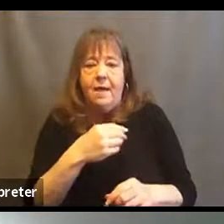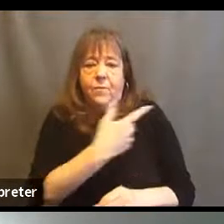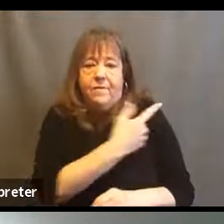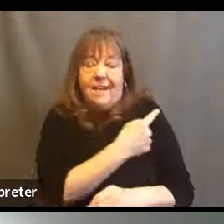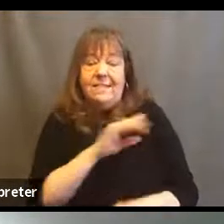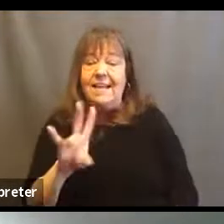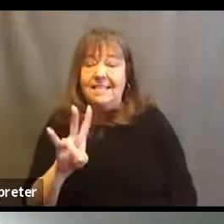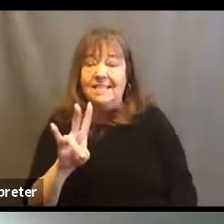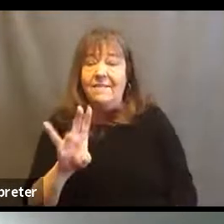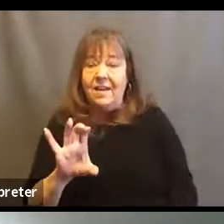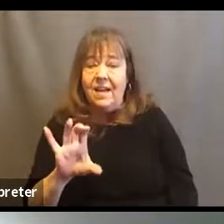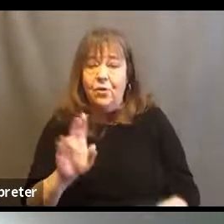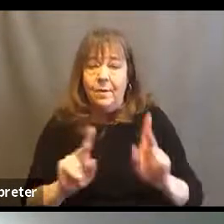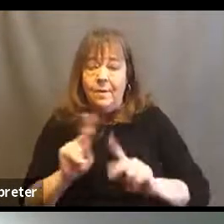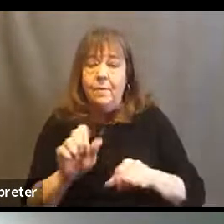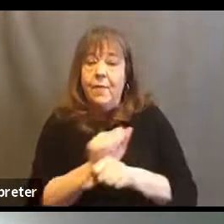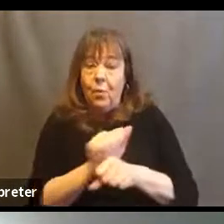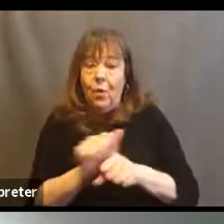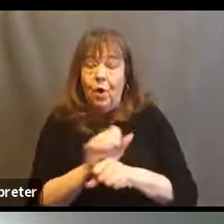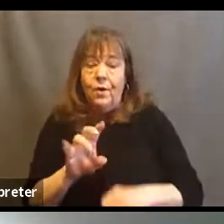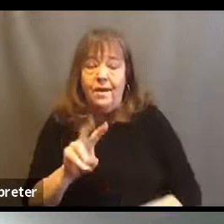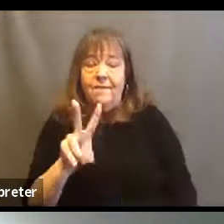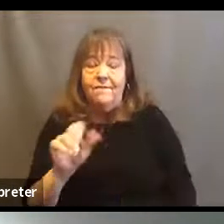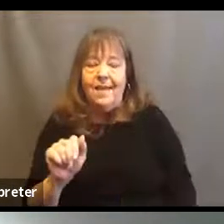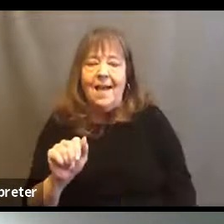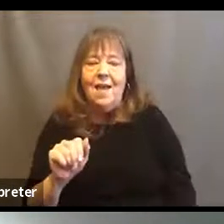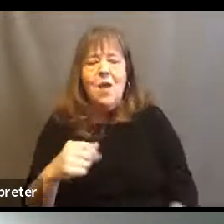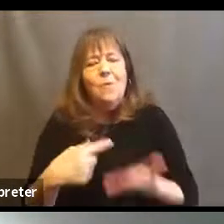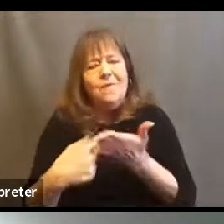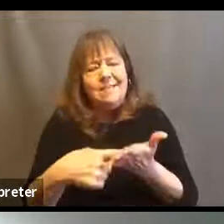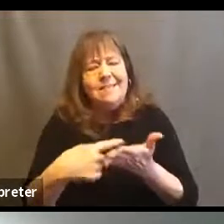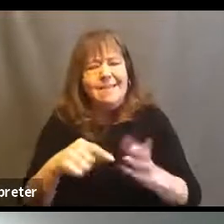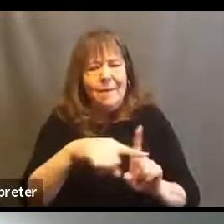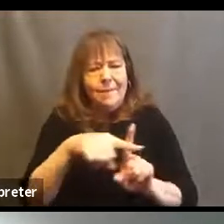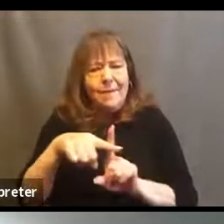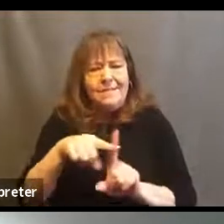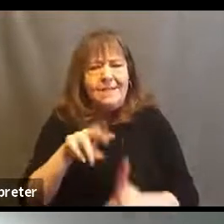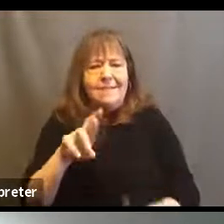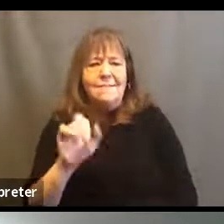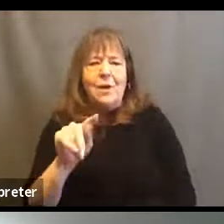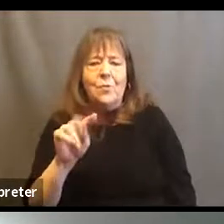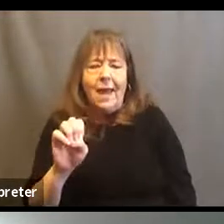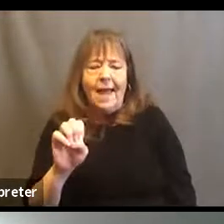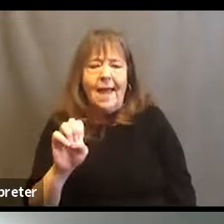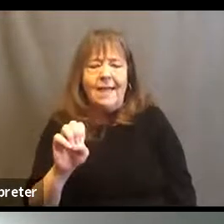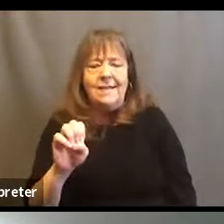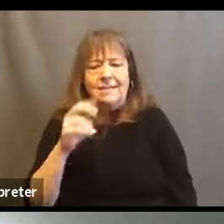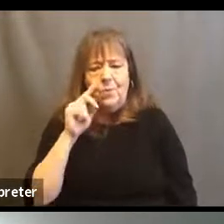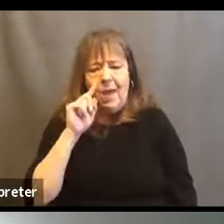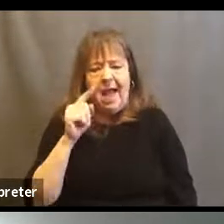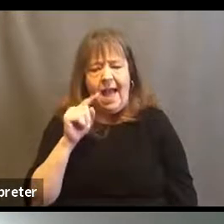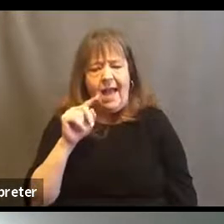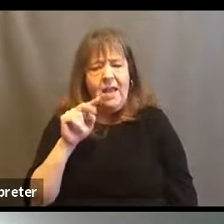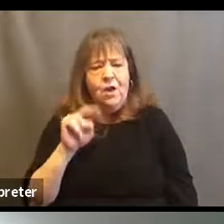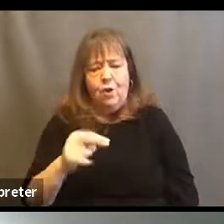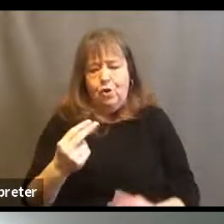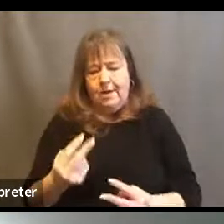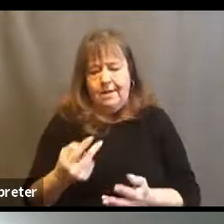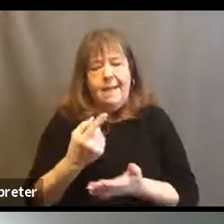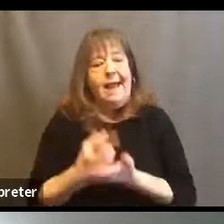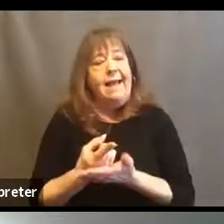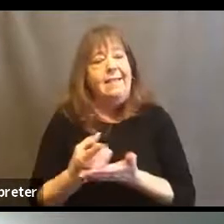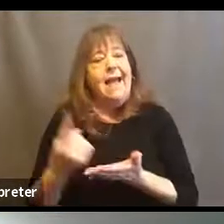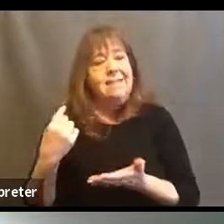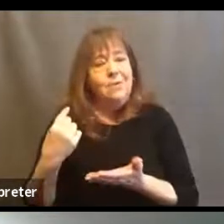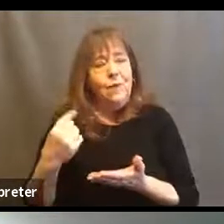employees. We've talked a lot about the positivity rate. And so I went back and looked at last week what our positivity rate was